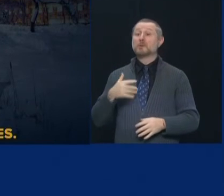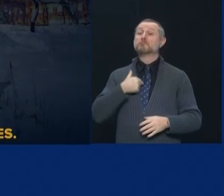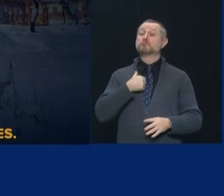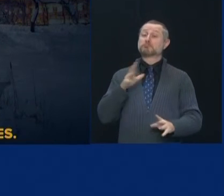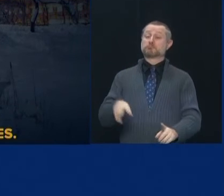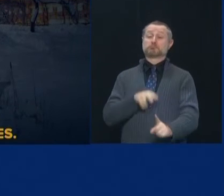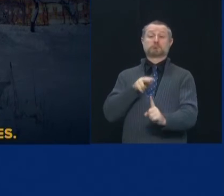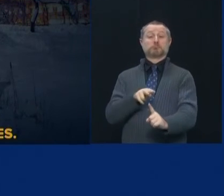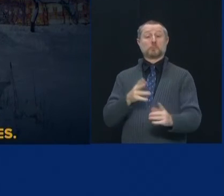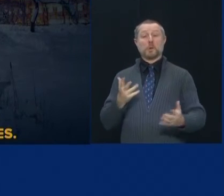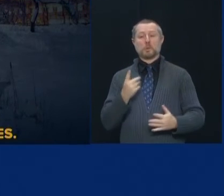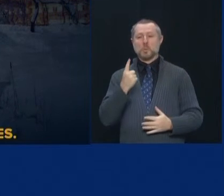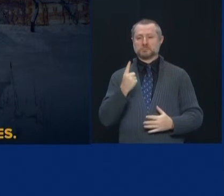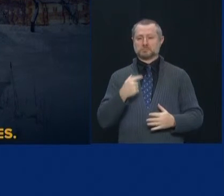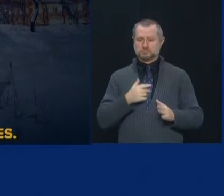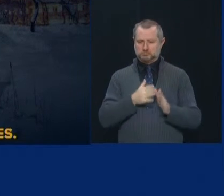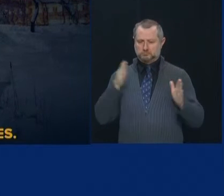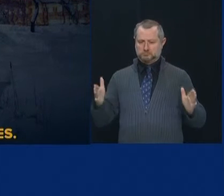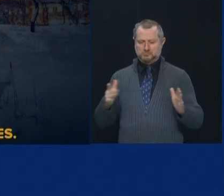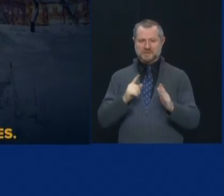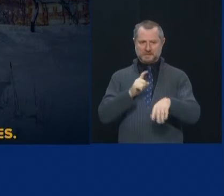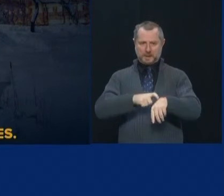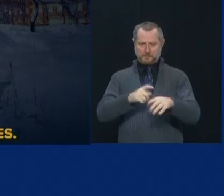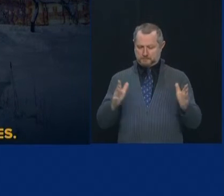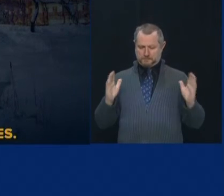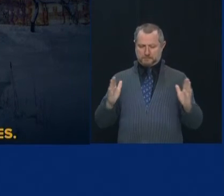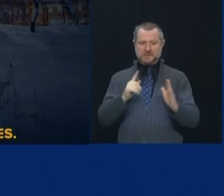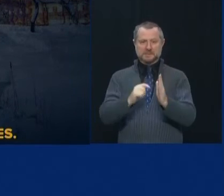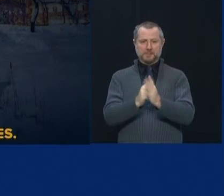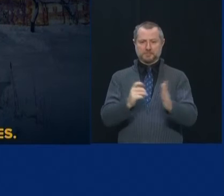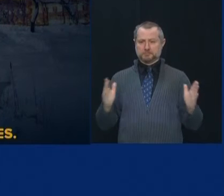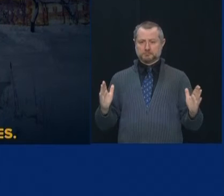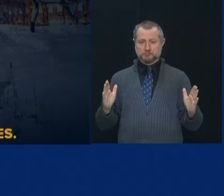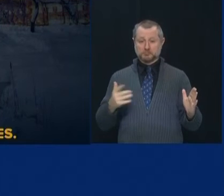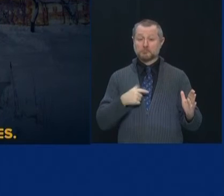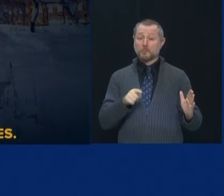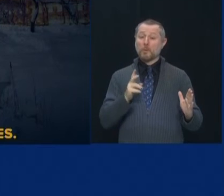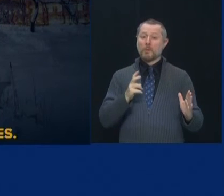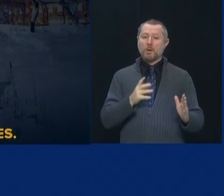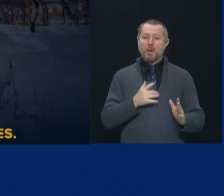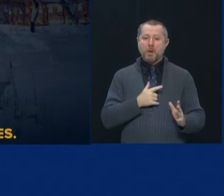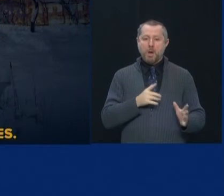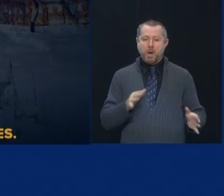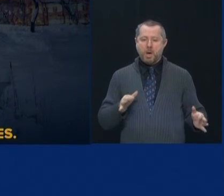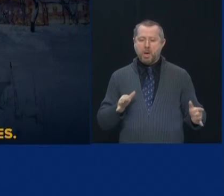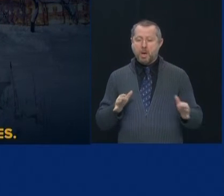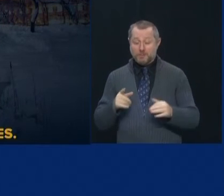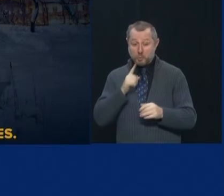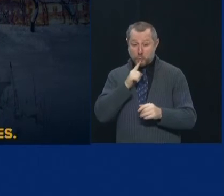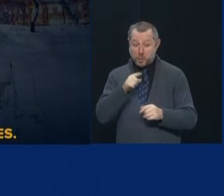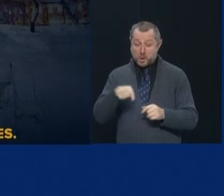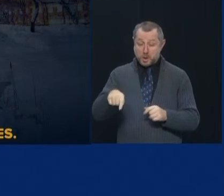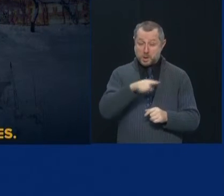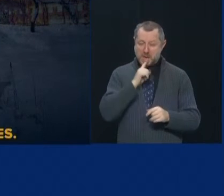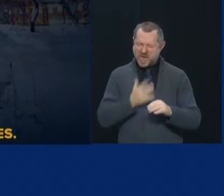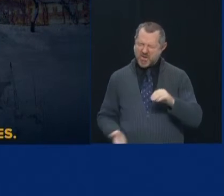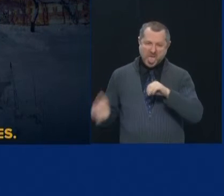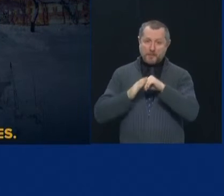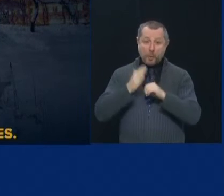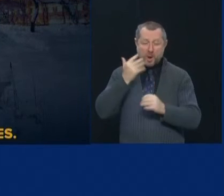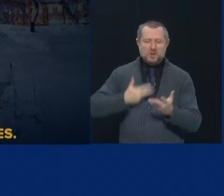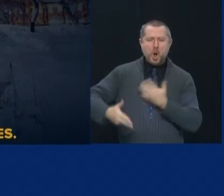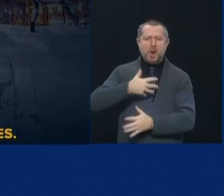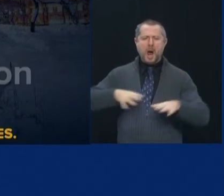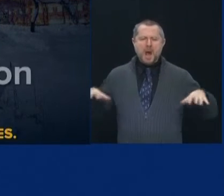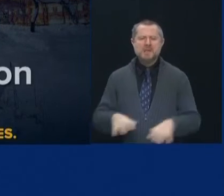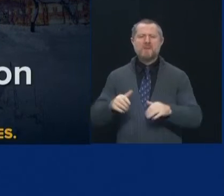of time that is a period of increased social activity. Increased social activity will increase